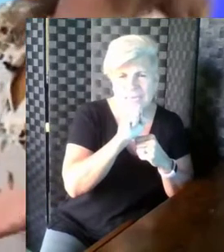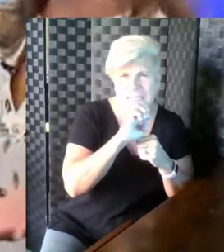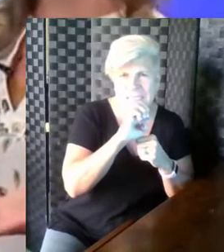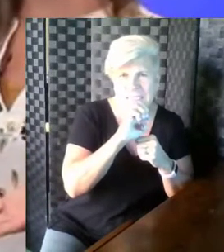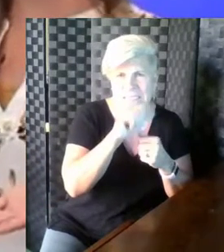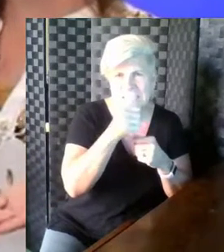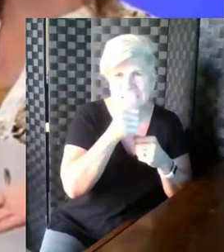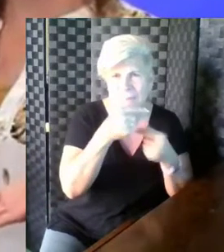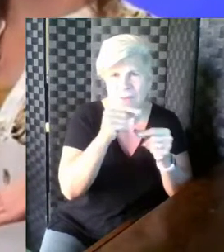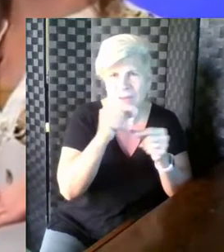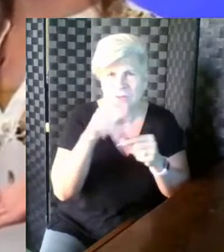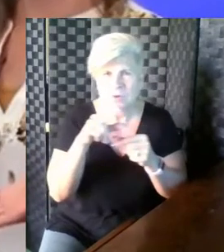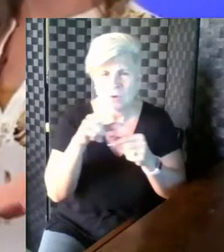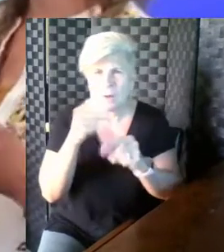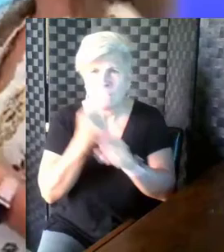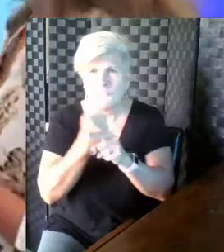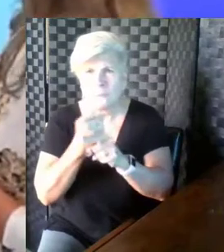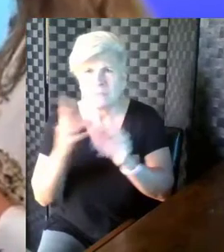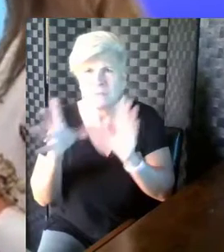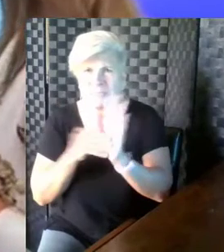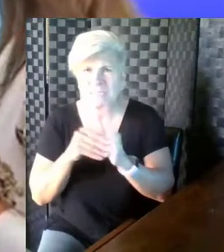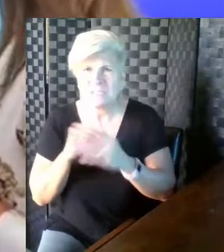blocks or properties of addition?